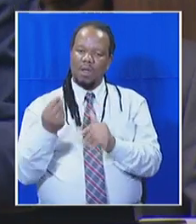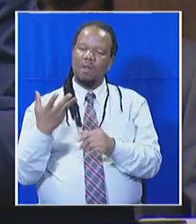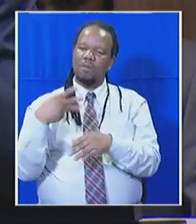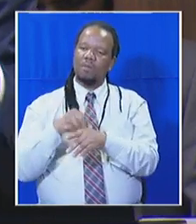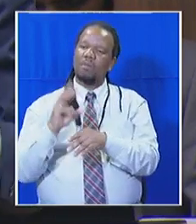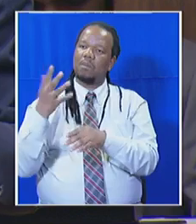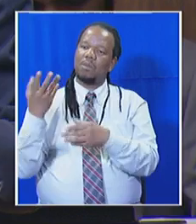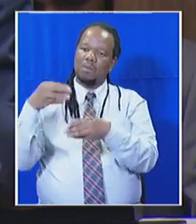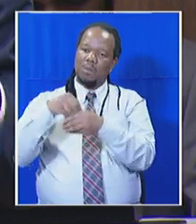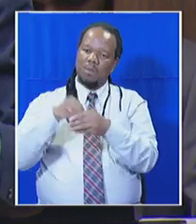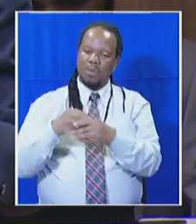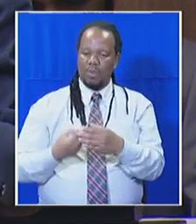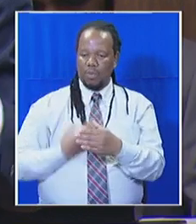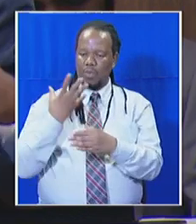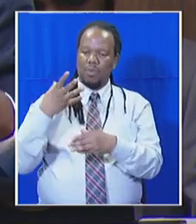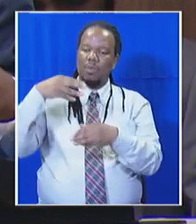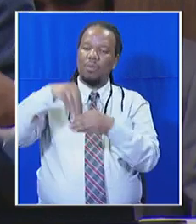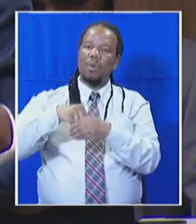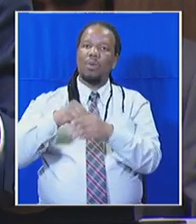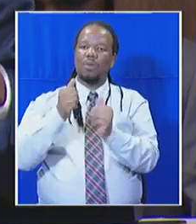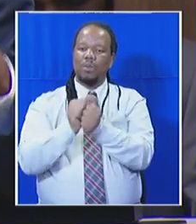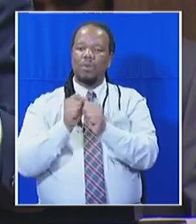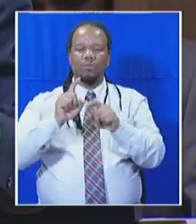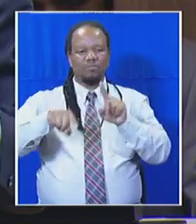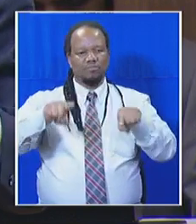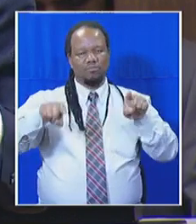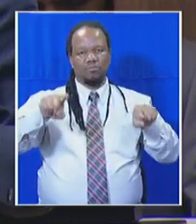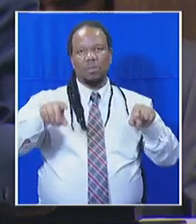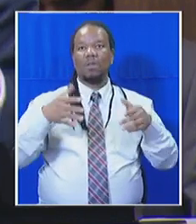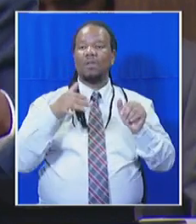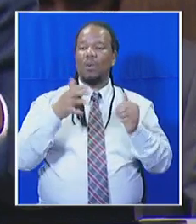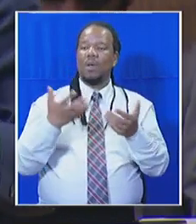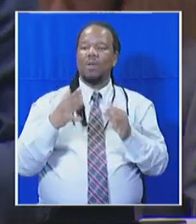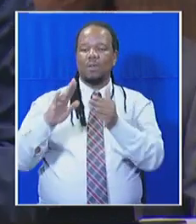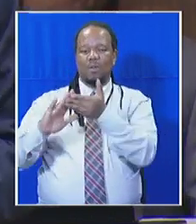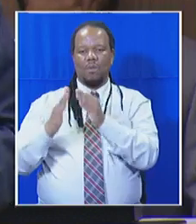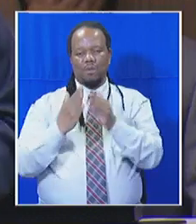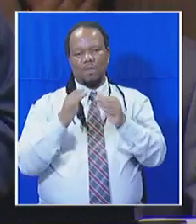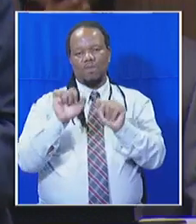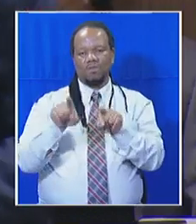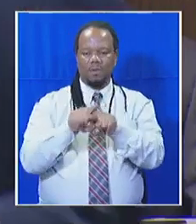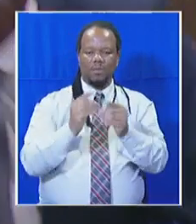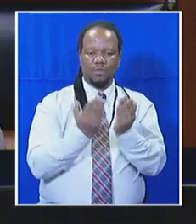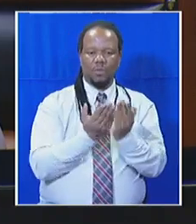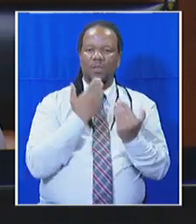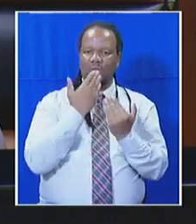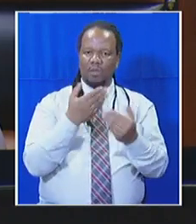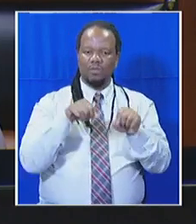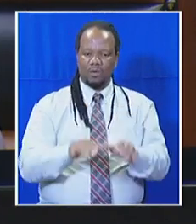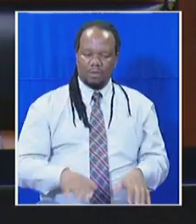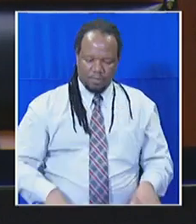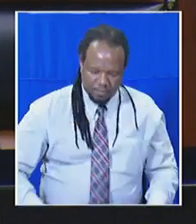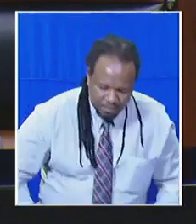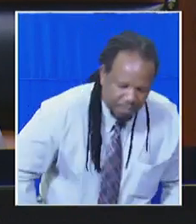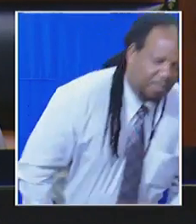in sport and allow young people to participate in various sporting codes in their own communities and in their schools? Thank you, Chair.